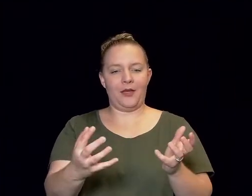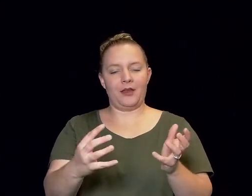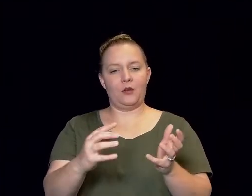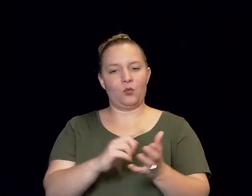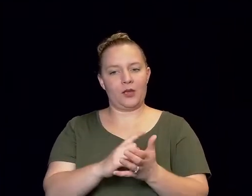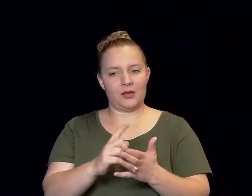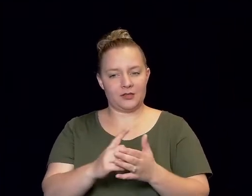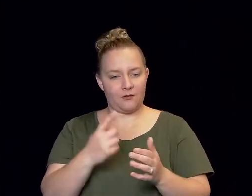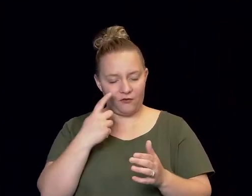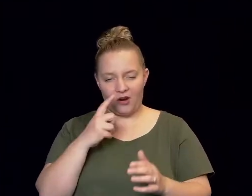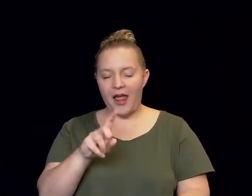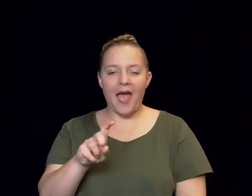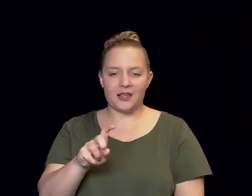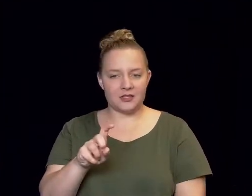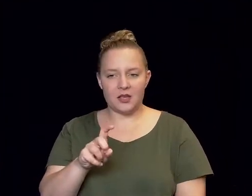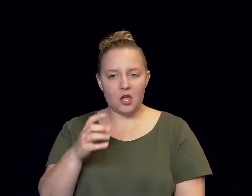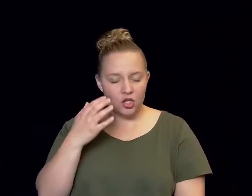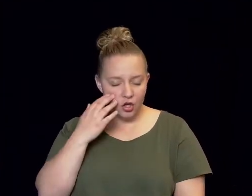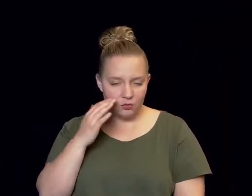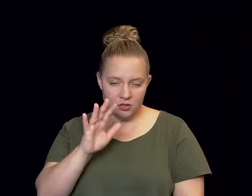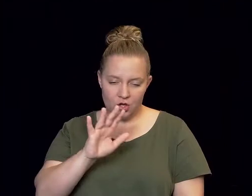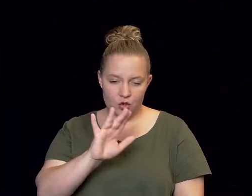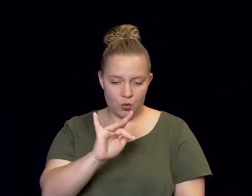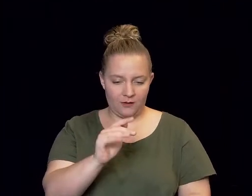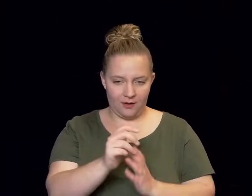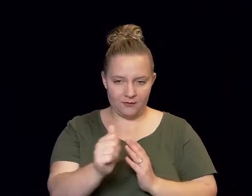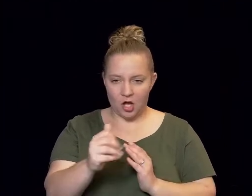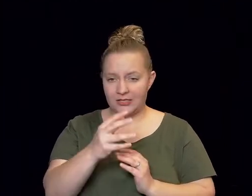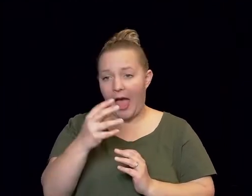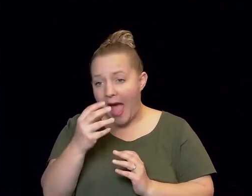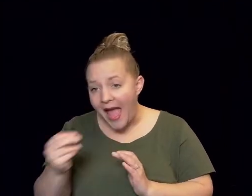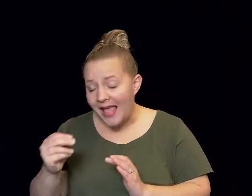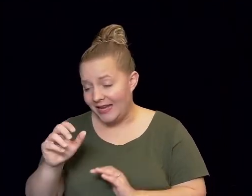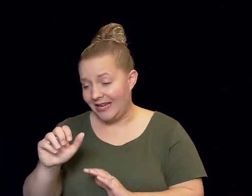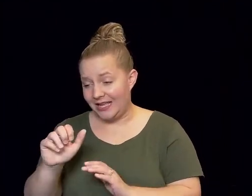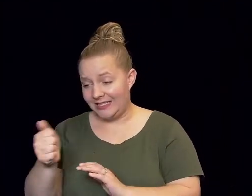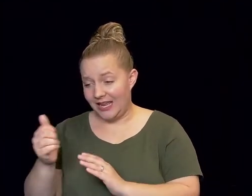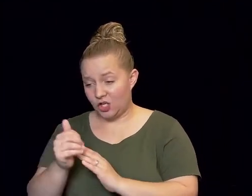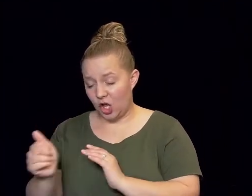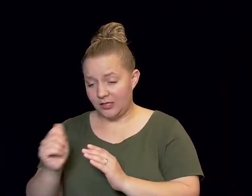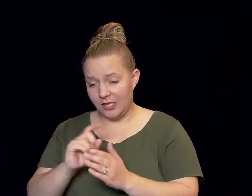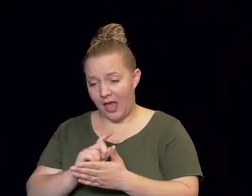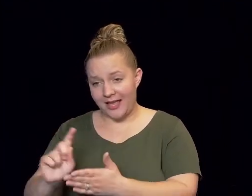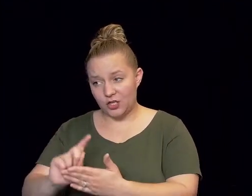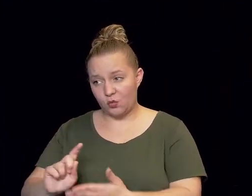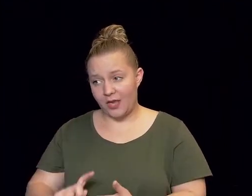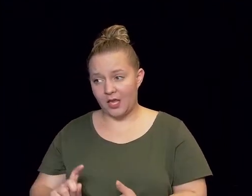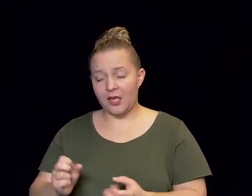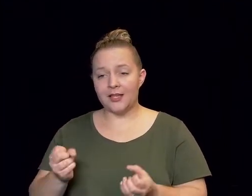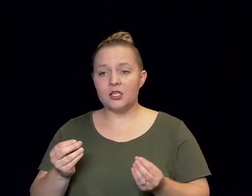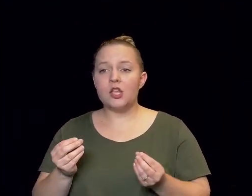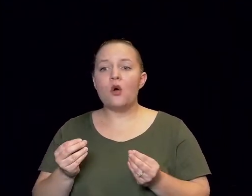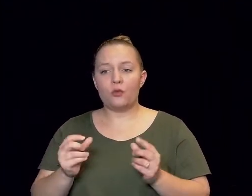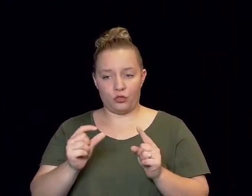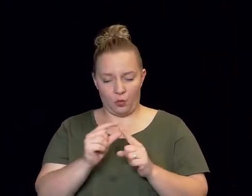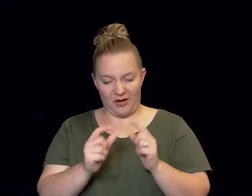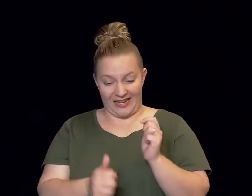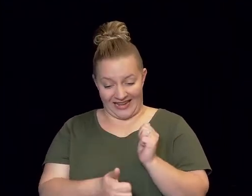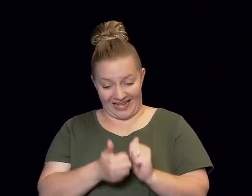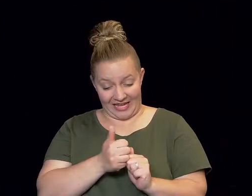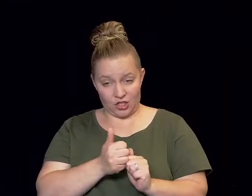X. I know that it's $25 and $10 each week. So this number or this word